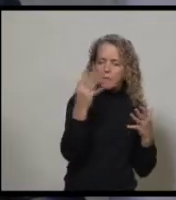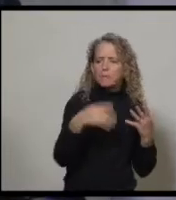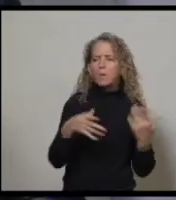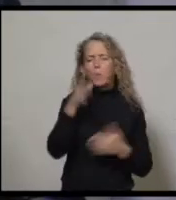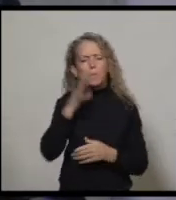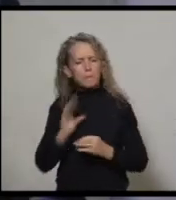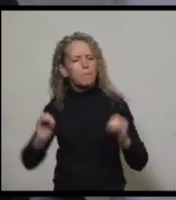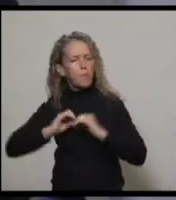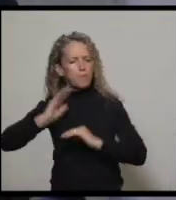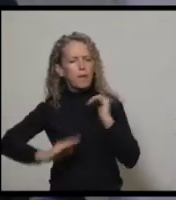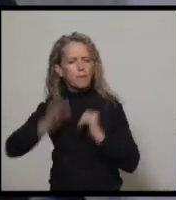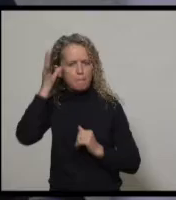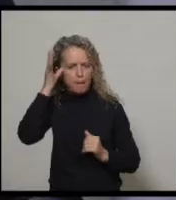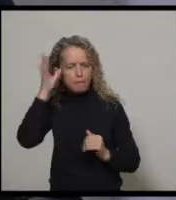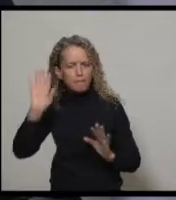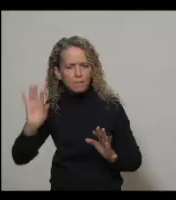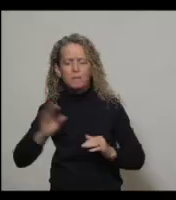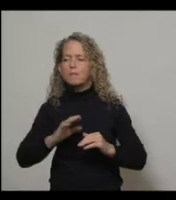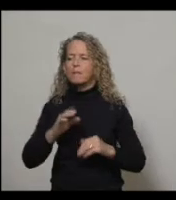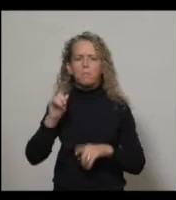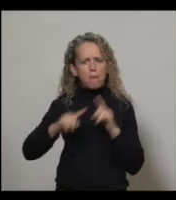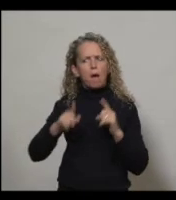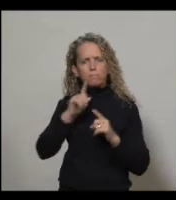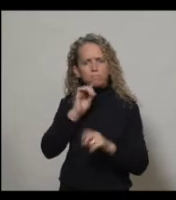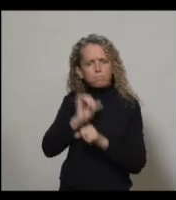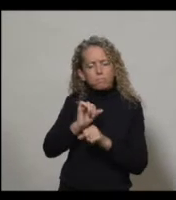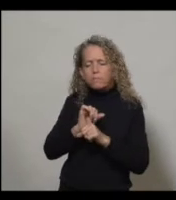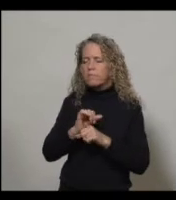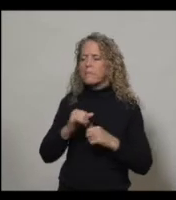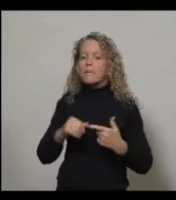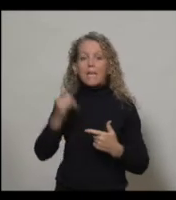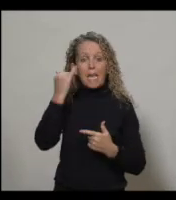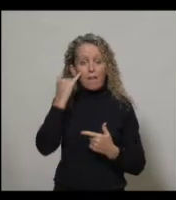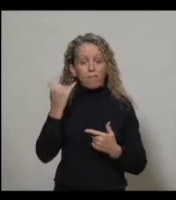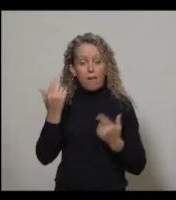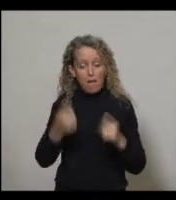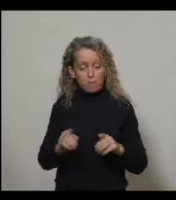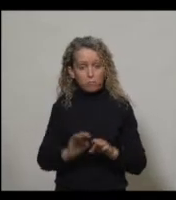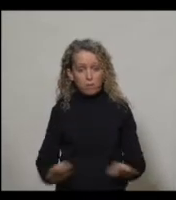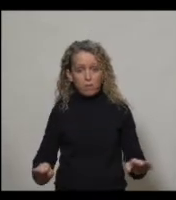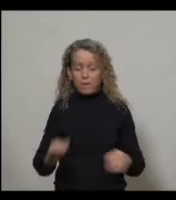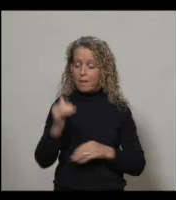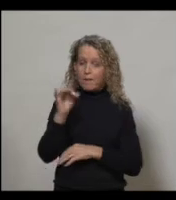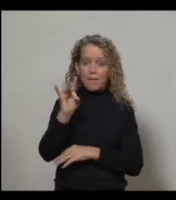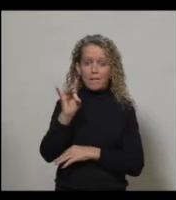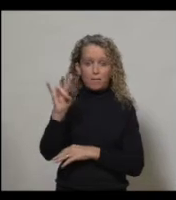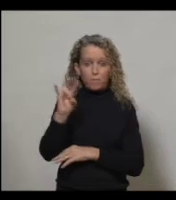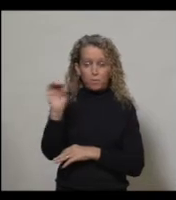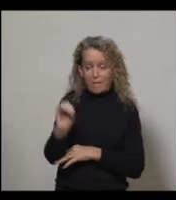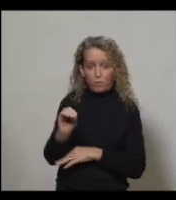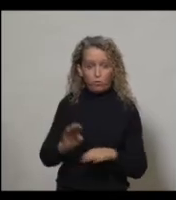than men to experience 5 or more ACEs. And we also found out some stats about in childhood, About 87% of children and youth said